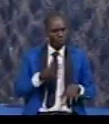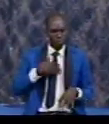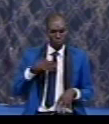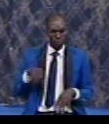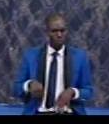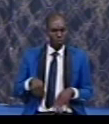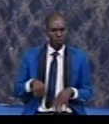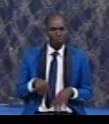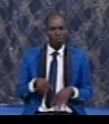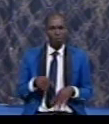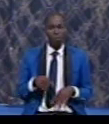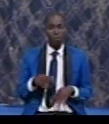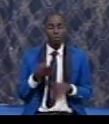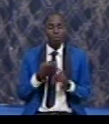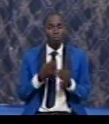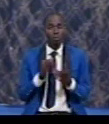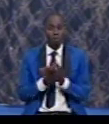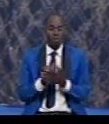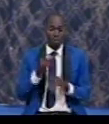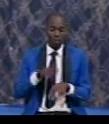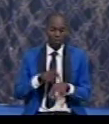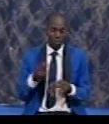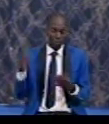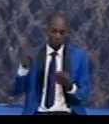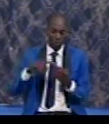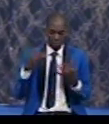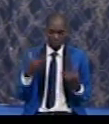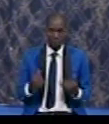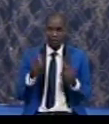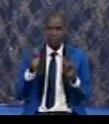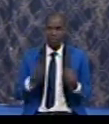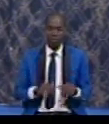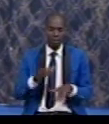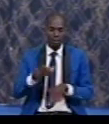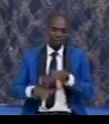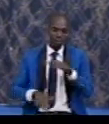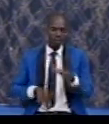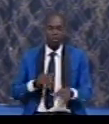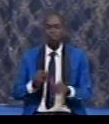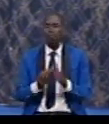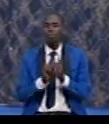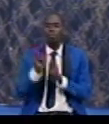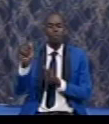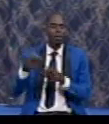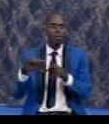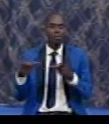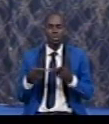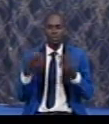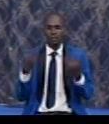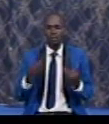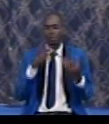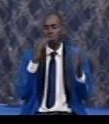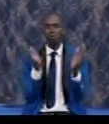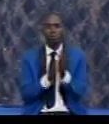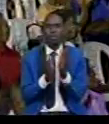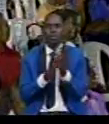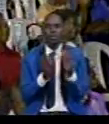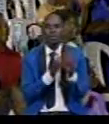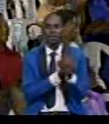leg? From that day to today, I can trek from here to anywhere. Praise the